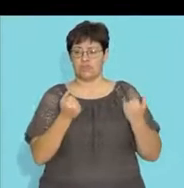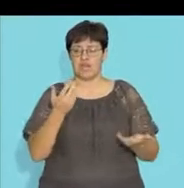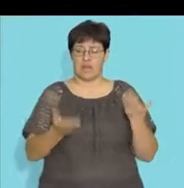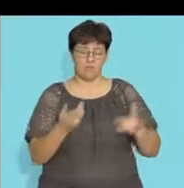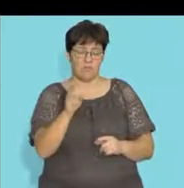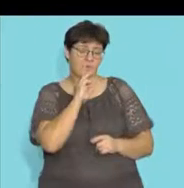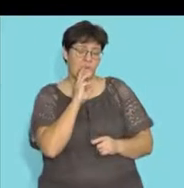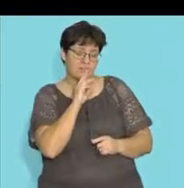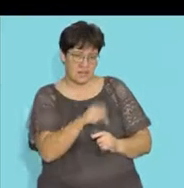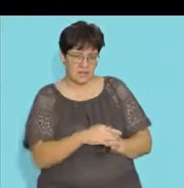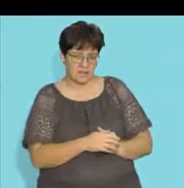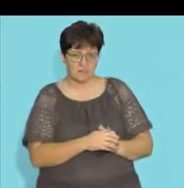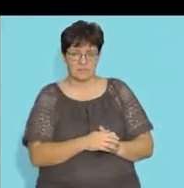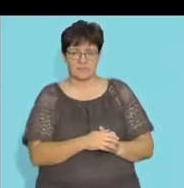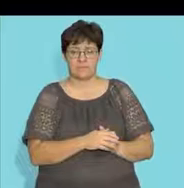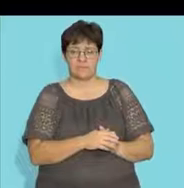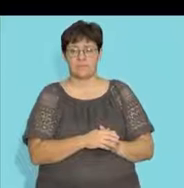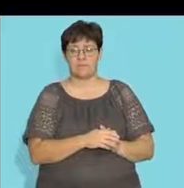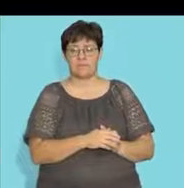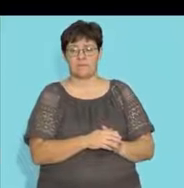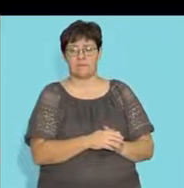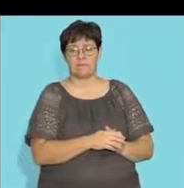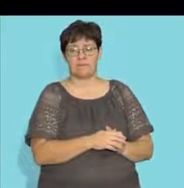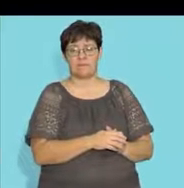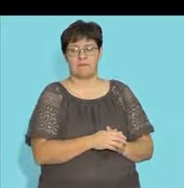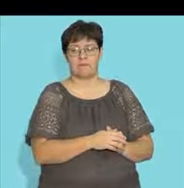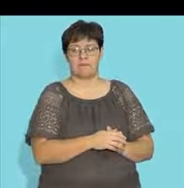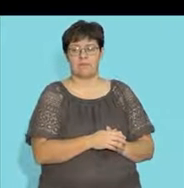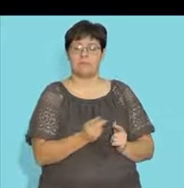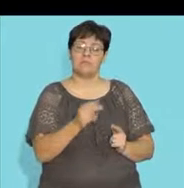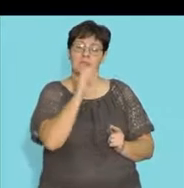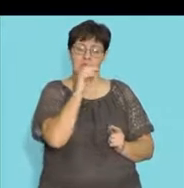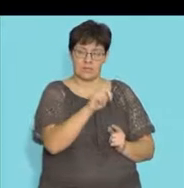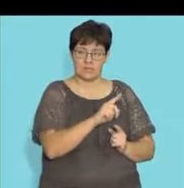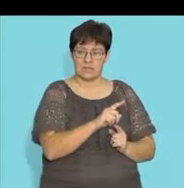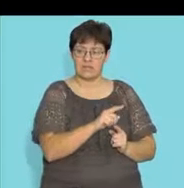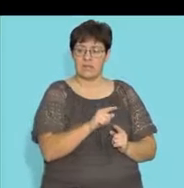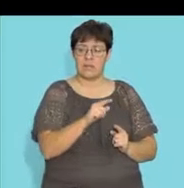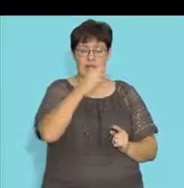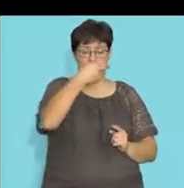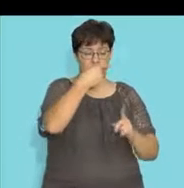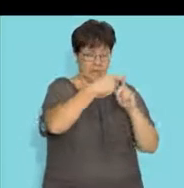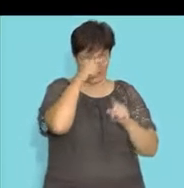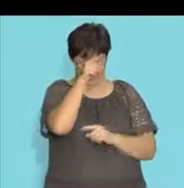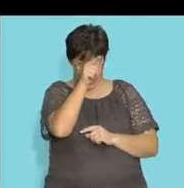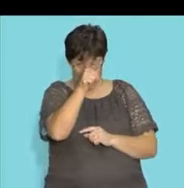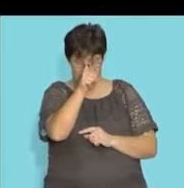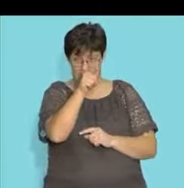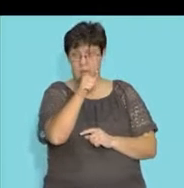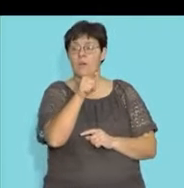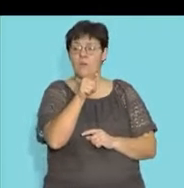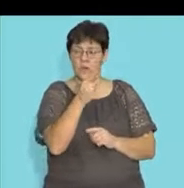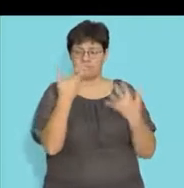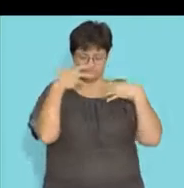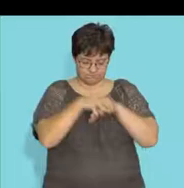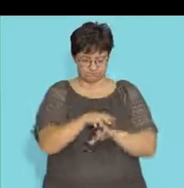the equilibrium of the water? The stress of the equilibrium of the water will actually now, this hydrogen there will